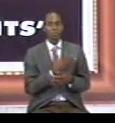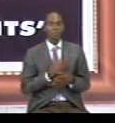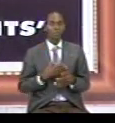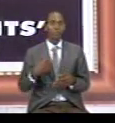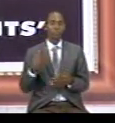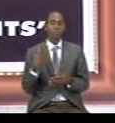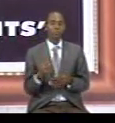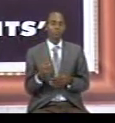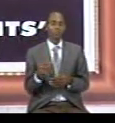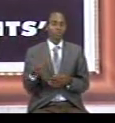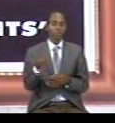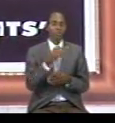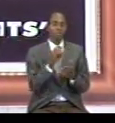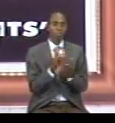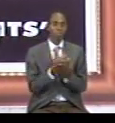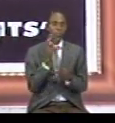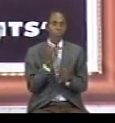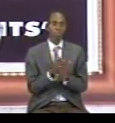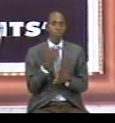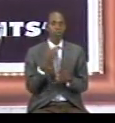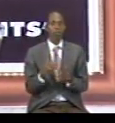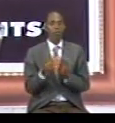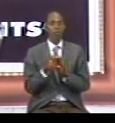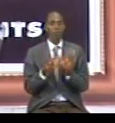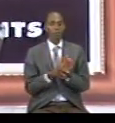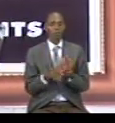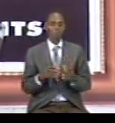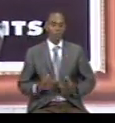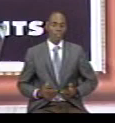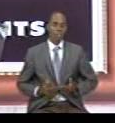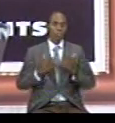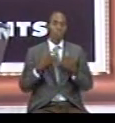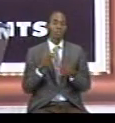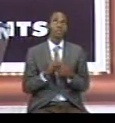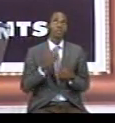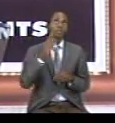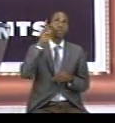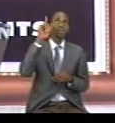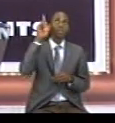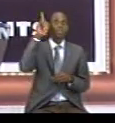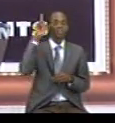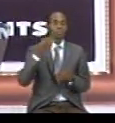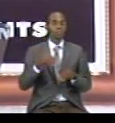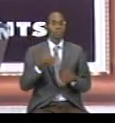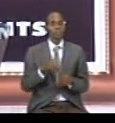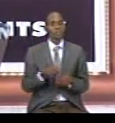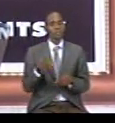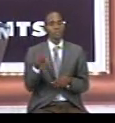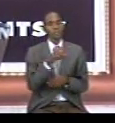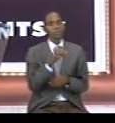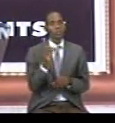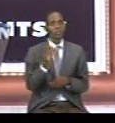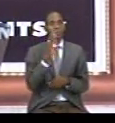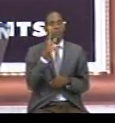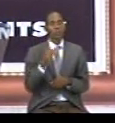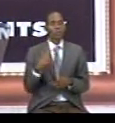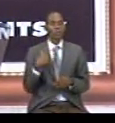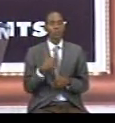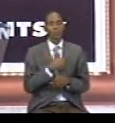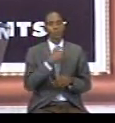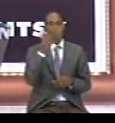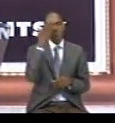his commandments dwelleth in him, and he in him. And hereby we know that